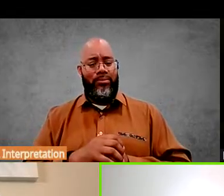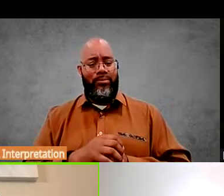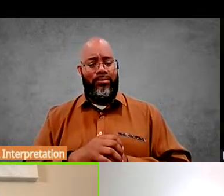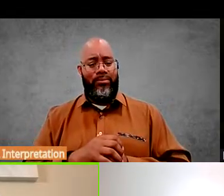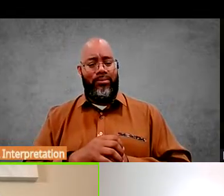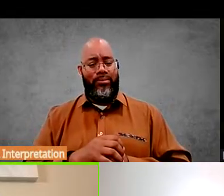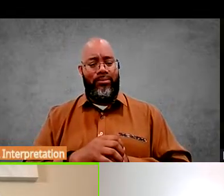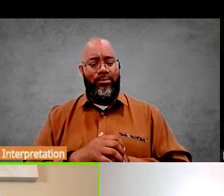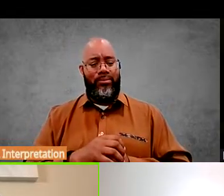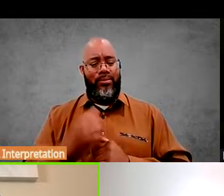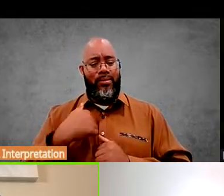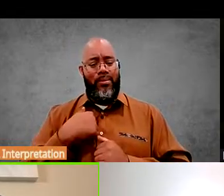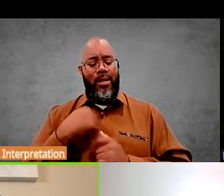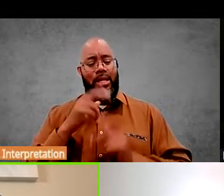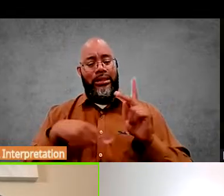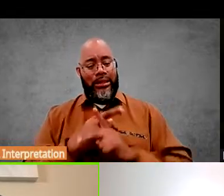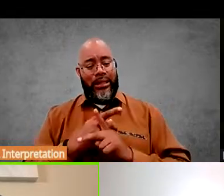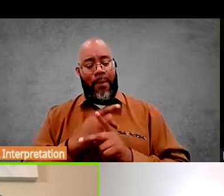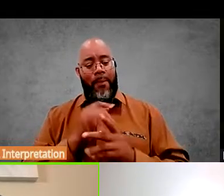I'm a type that